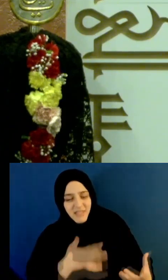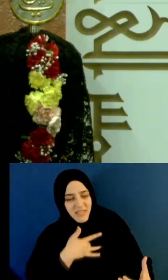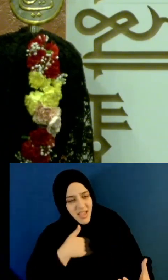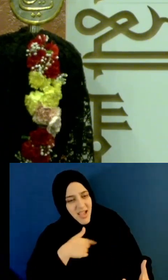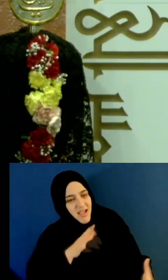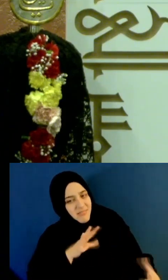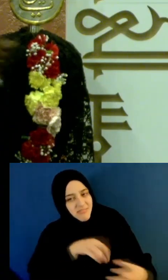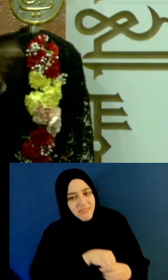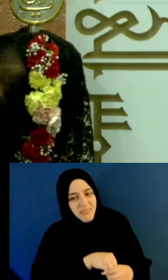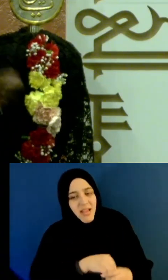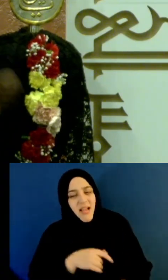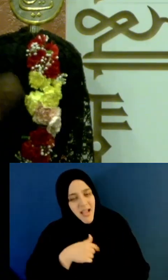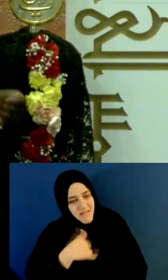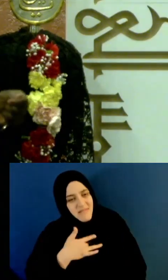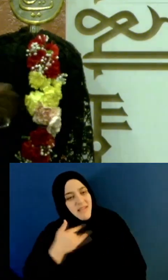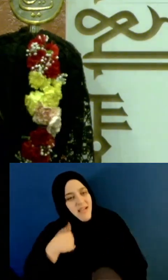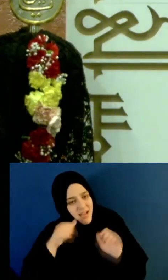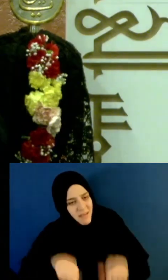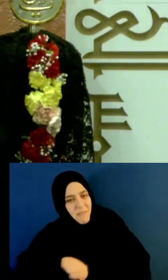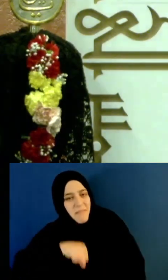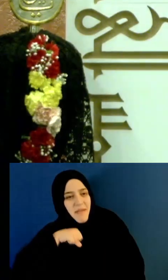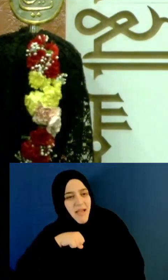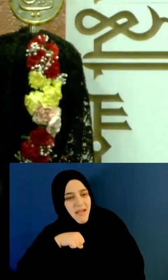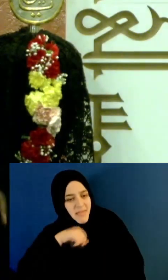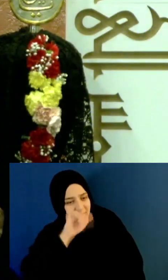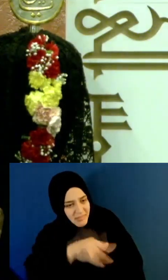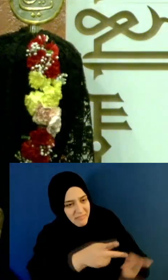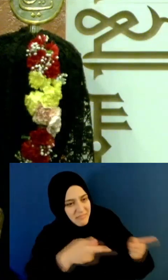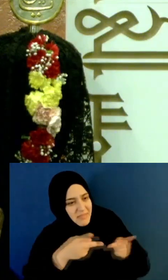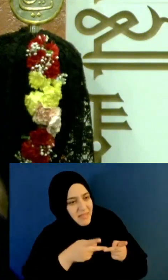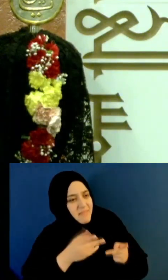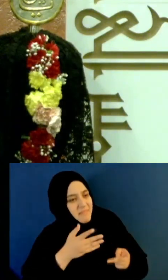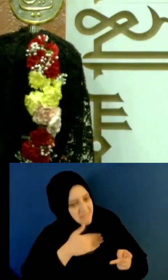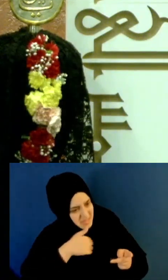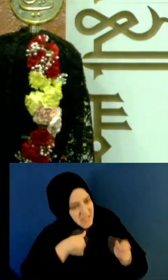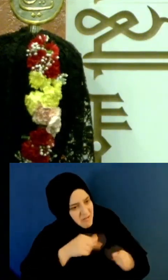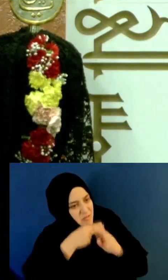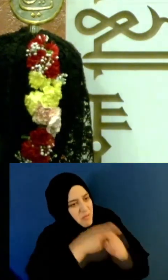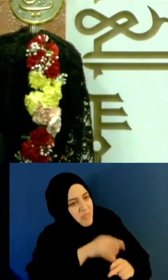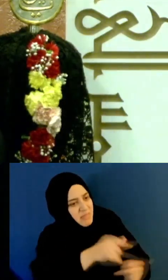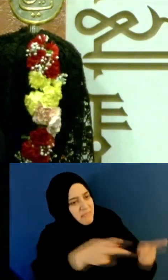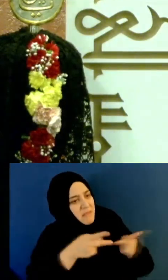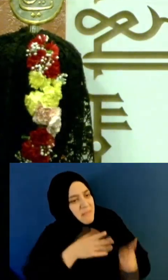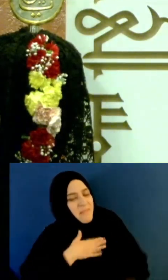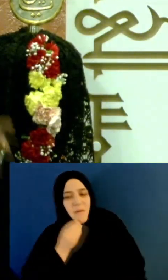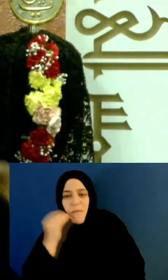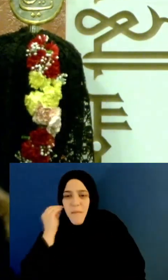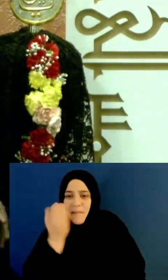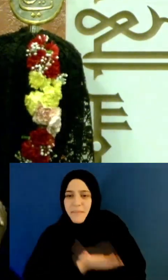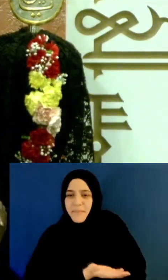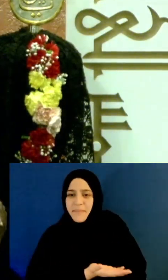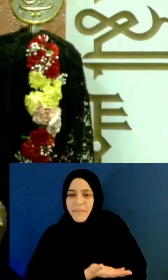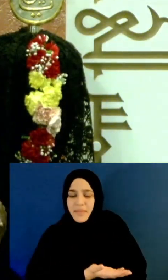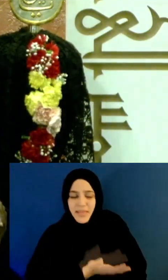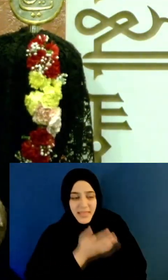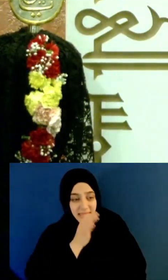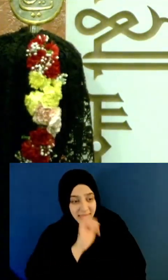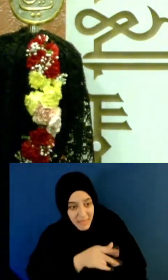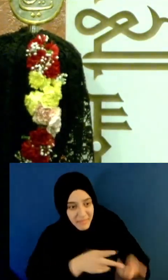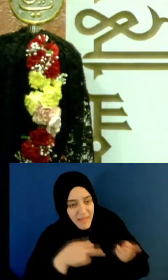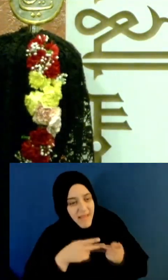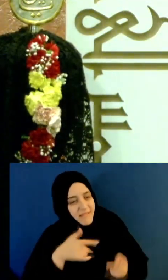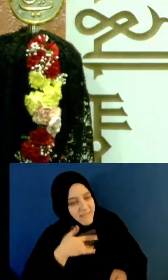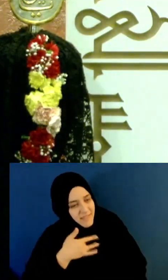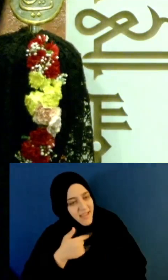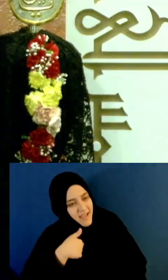of calling this place my home. Calling this place that I belong to. You look